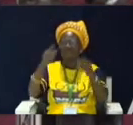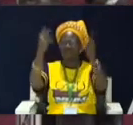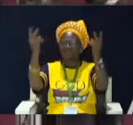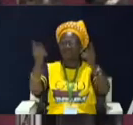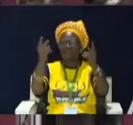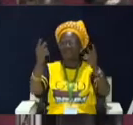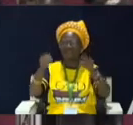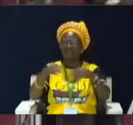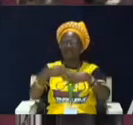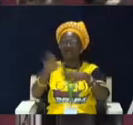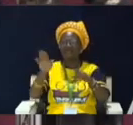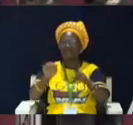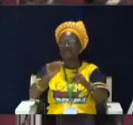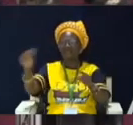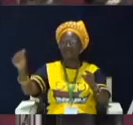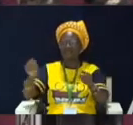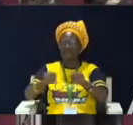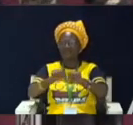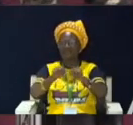a breakthrough.